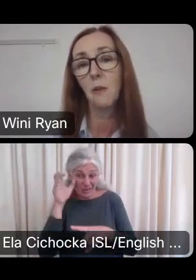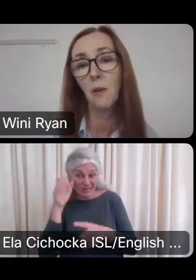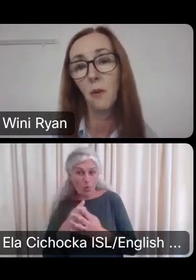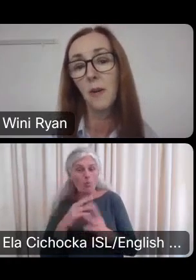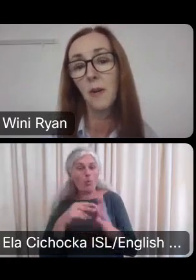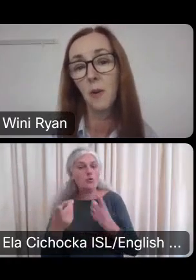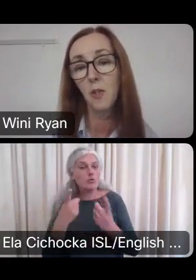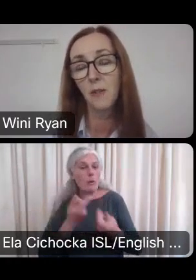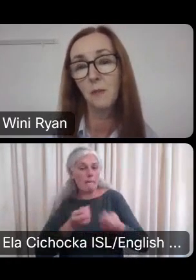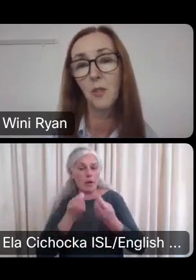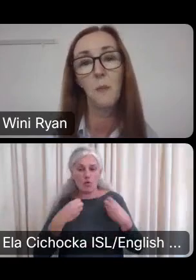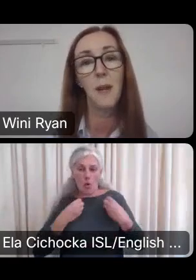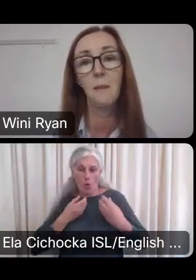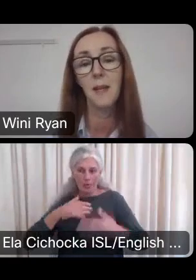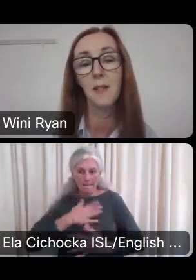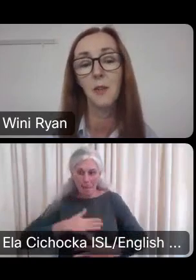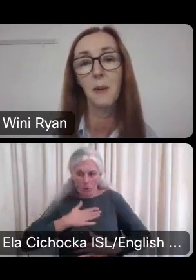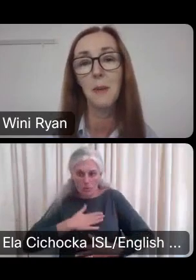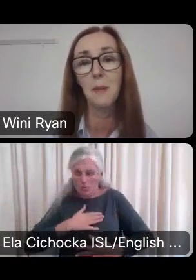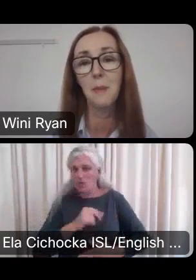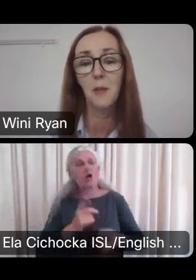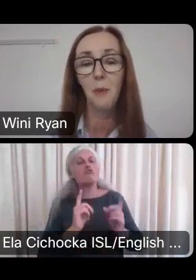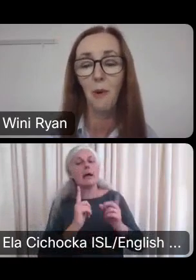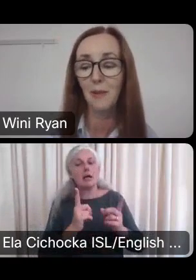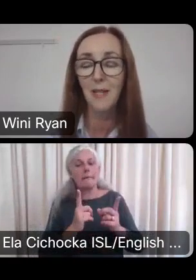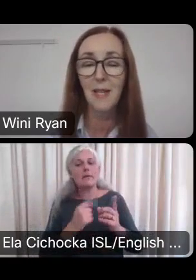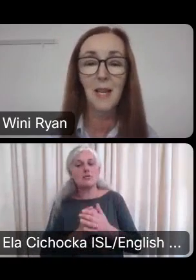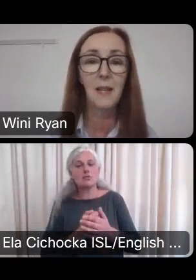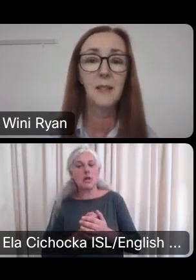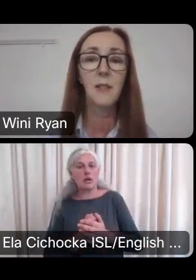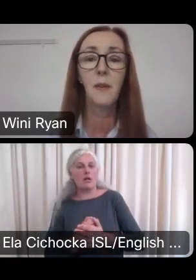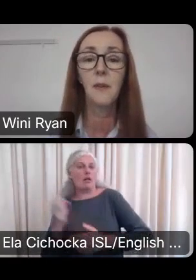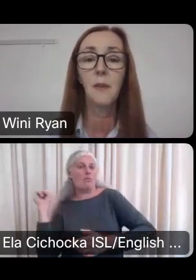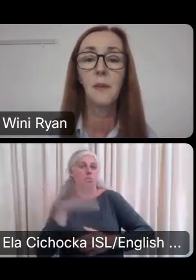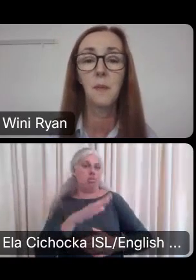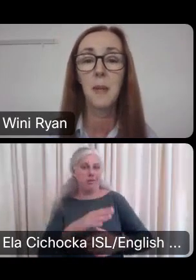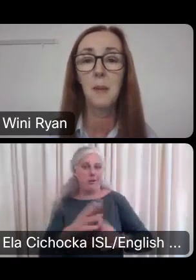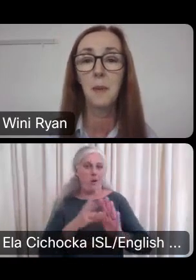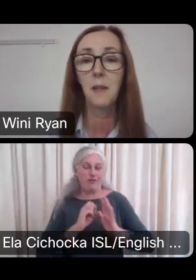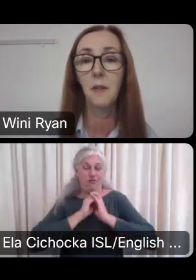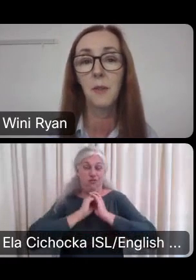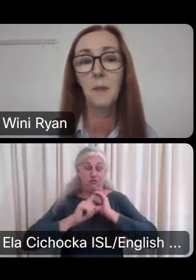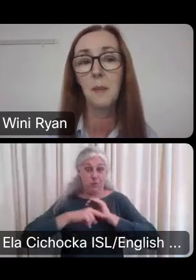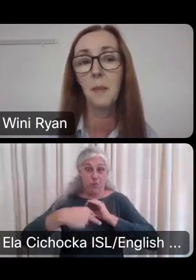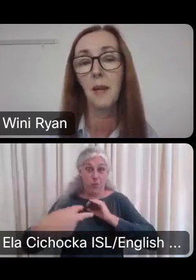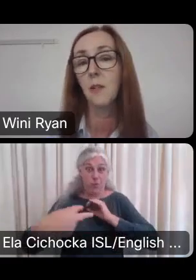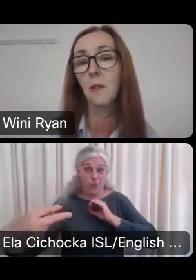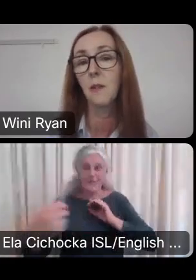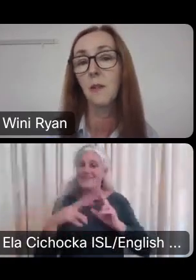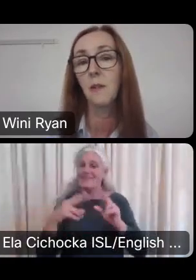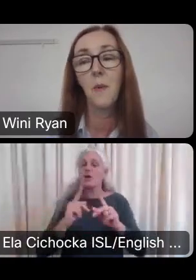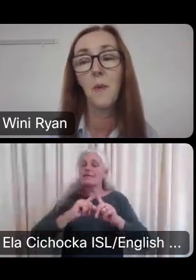manage your own emotions? We don't recommend throwing people through walls, and it's different for different people. You know, some people like